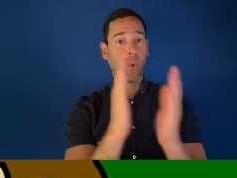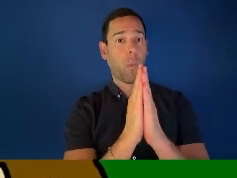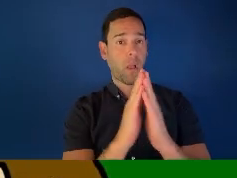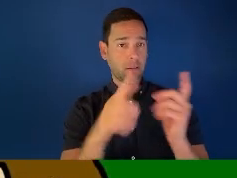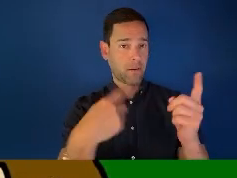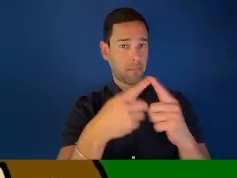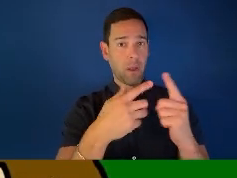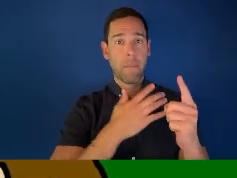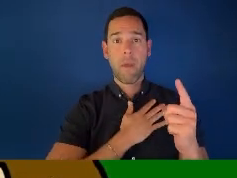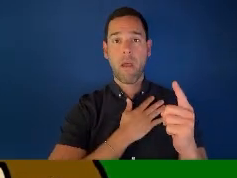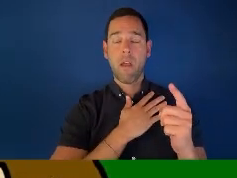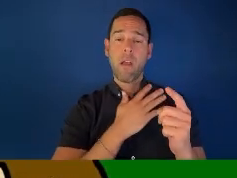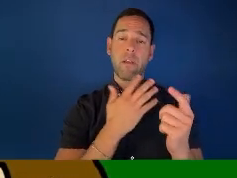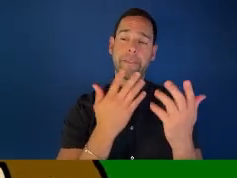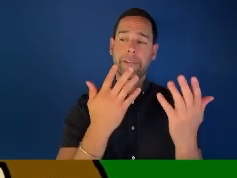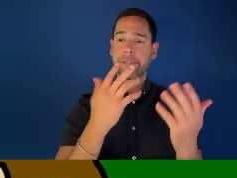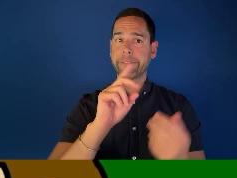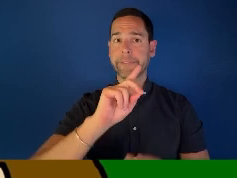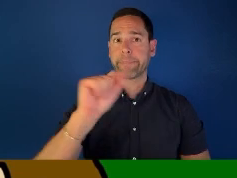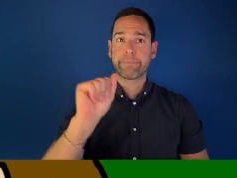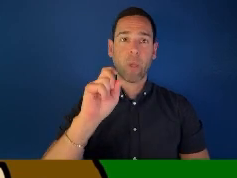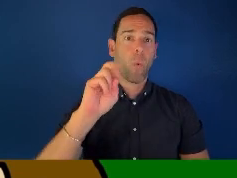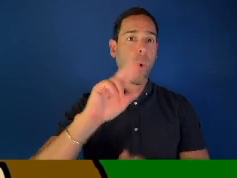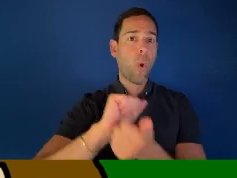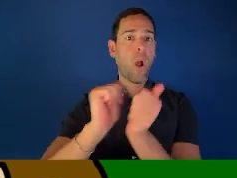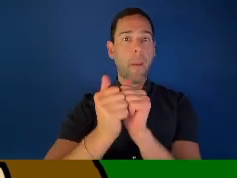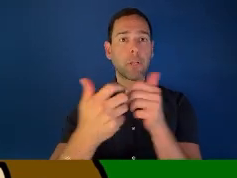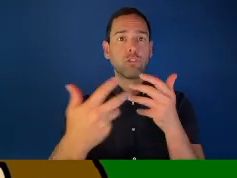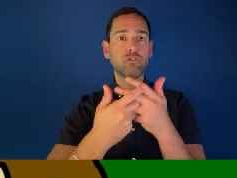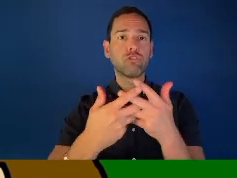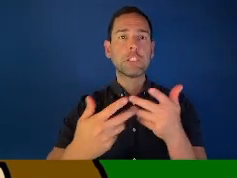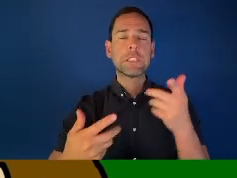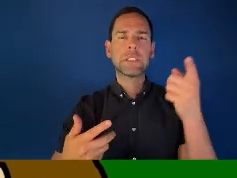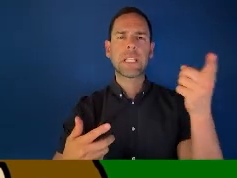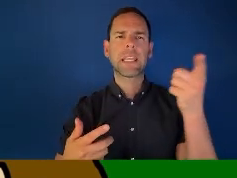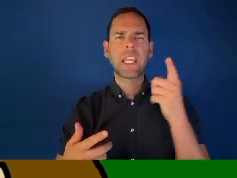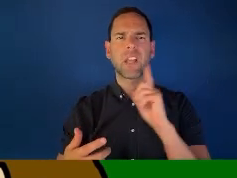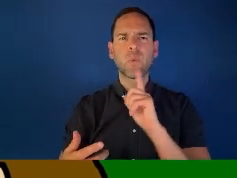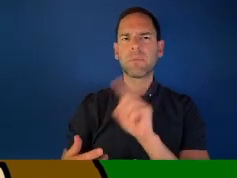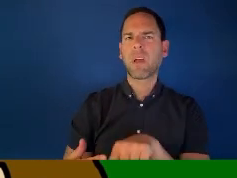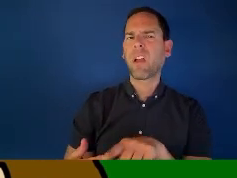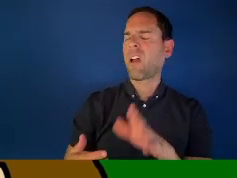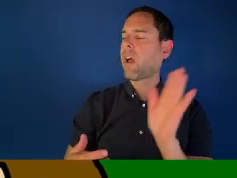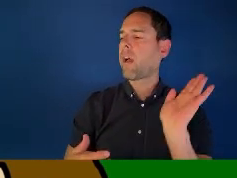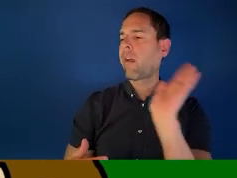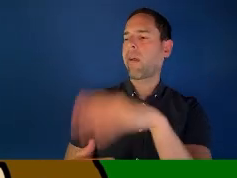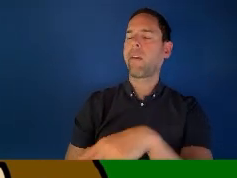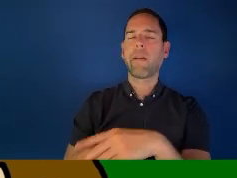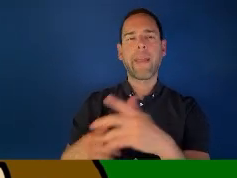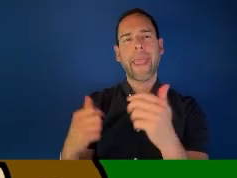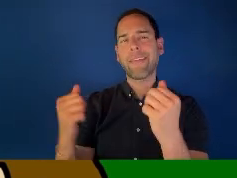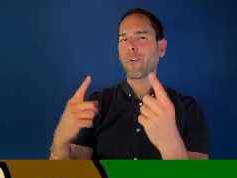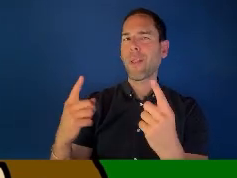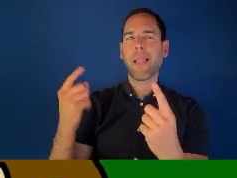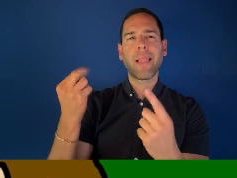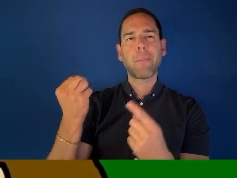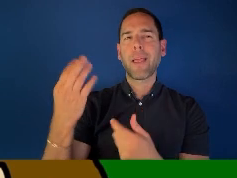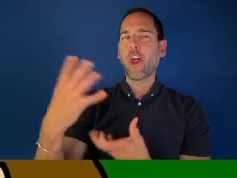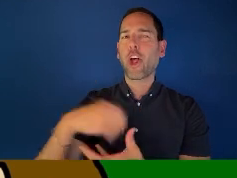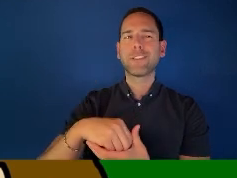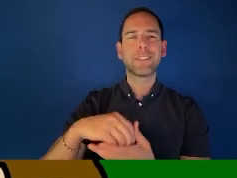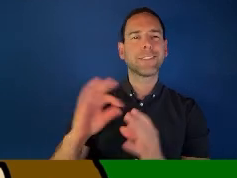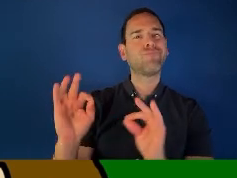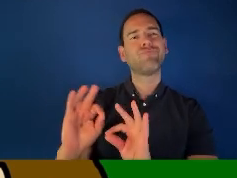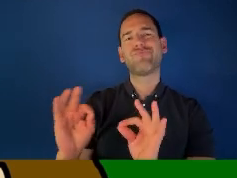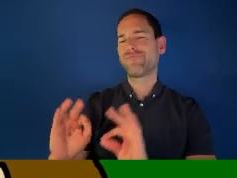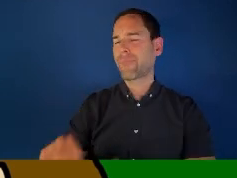So it's really not that big of a deal, which can be pretty discouraging and invalidating to hear